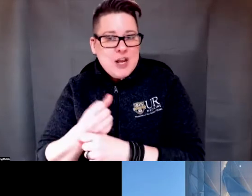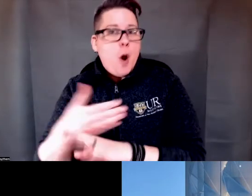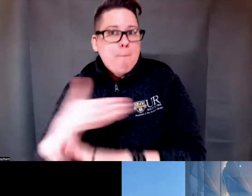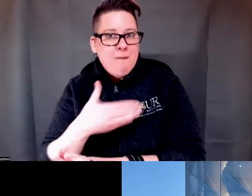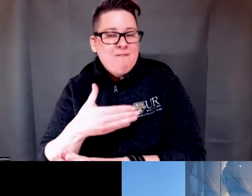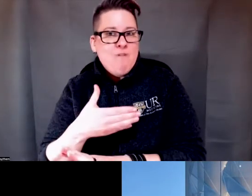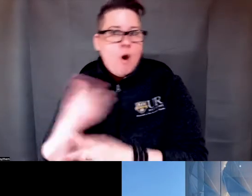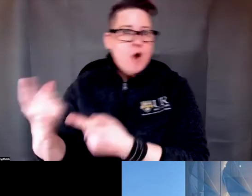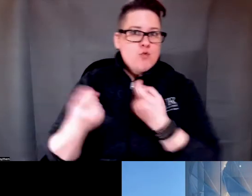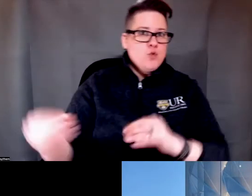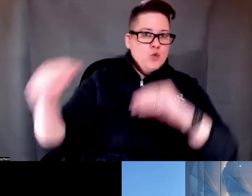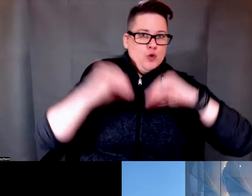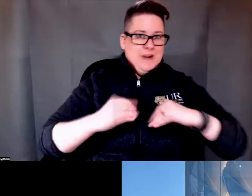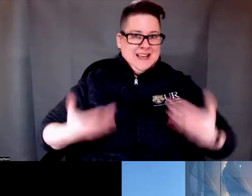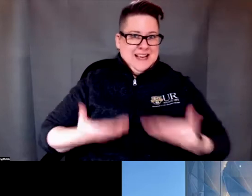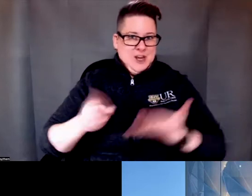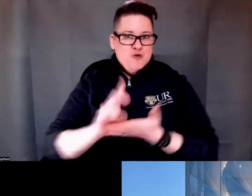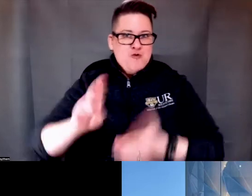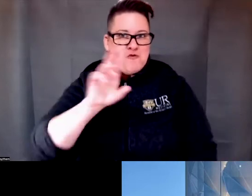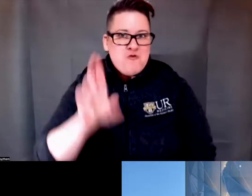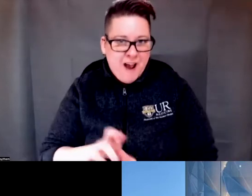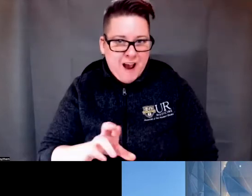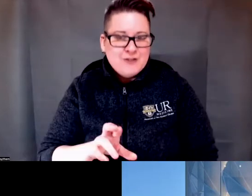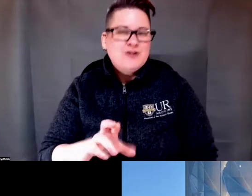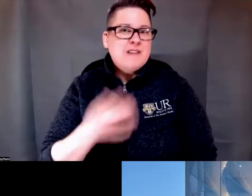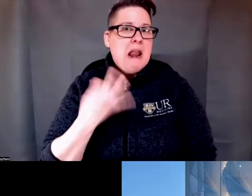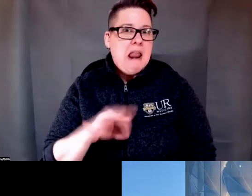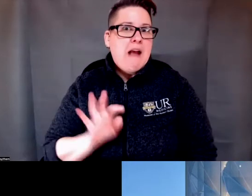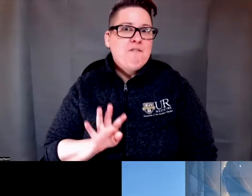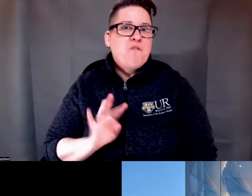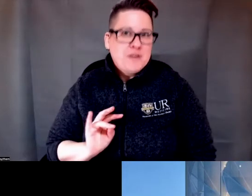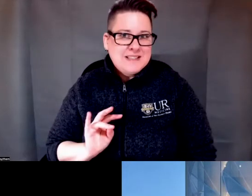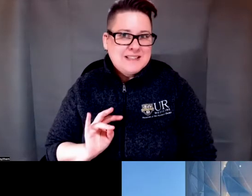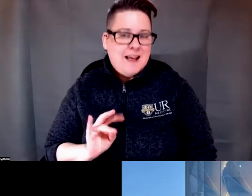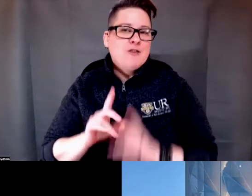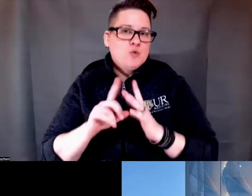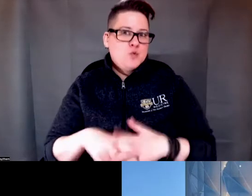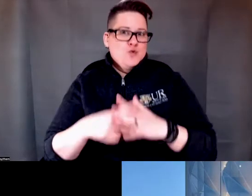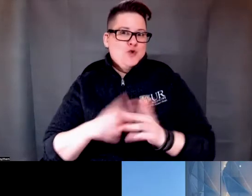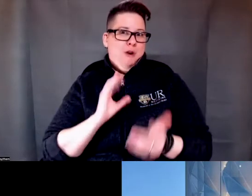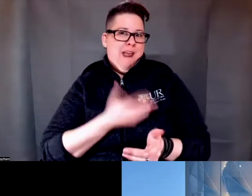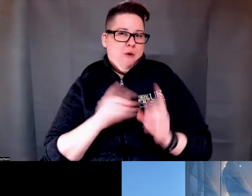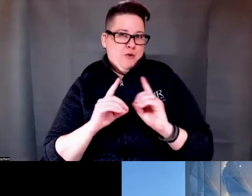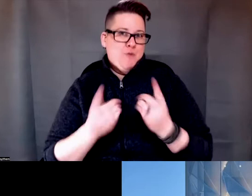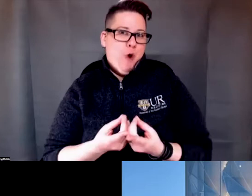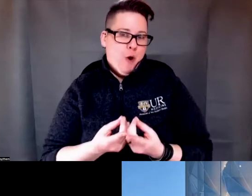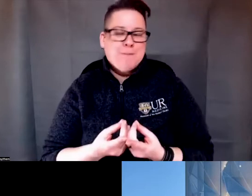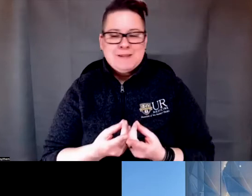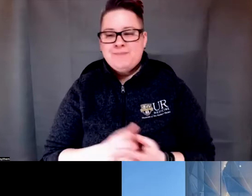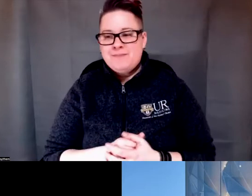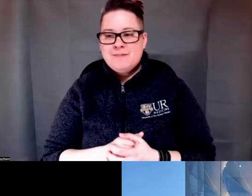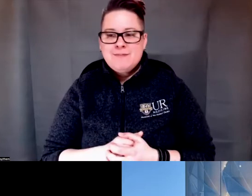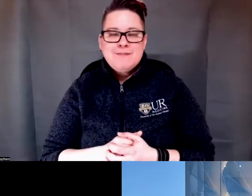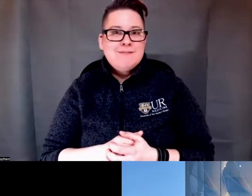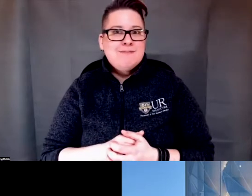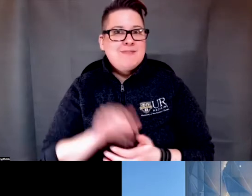recruited to University of Rochester in 1947 to start our department, which relates